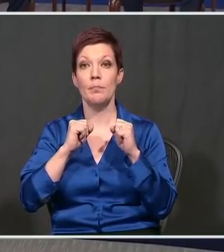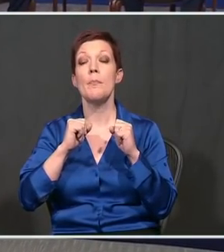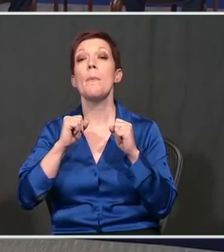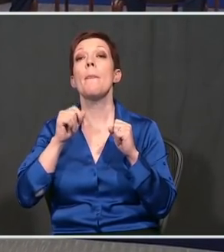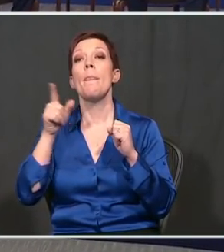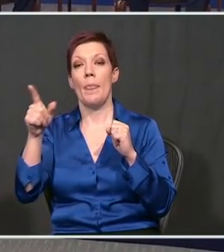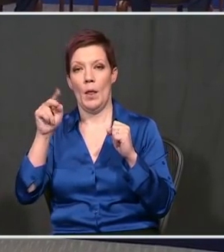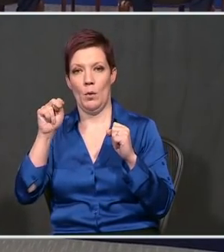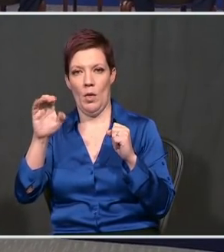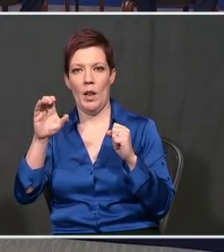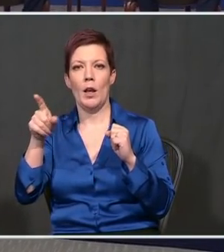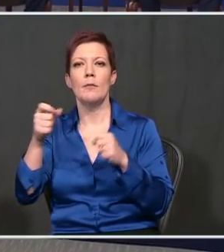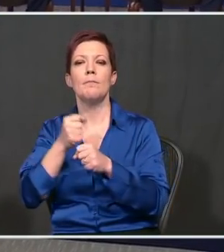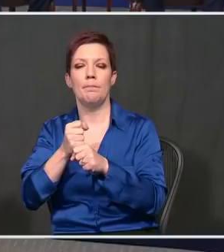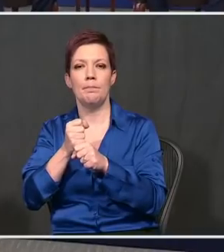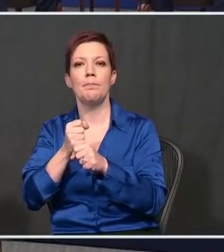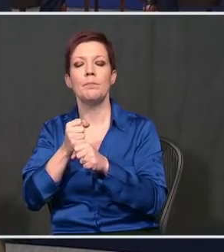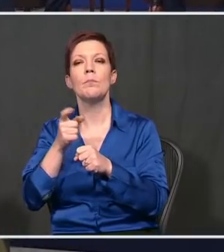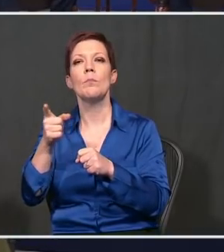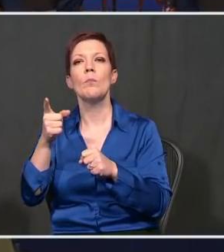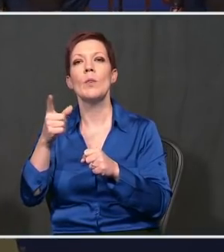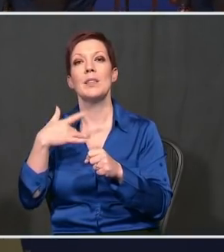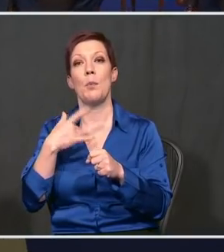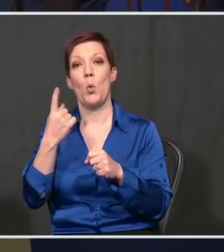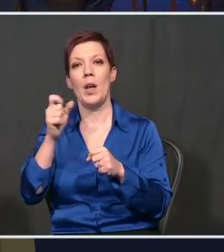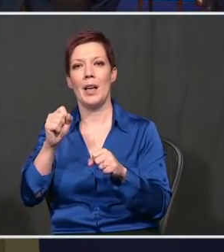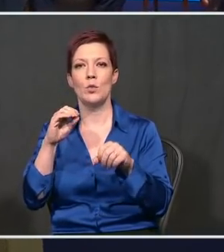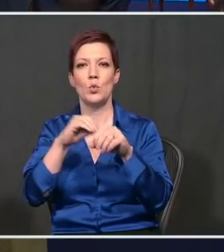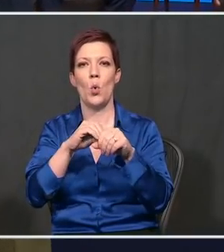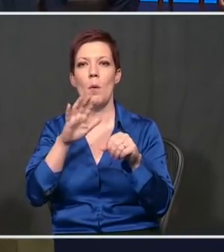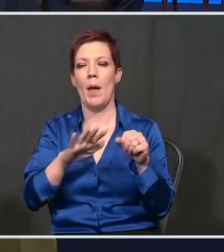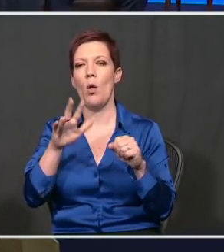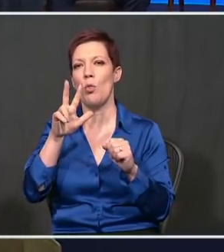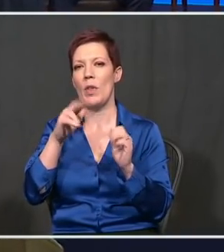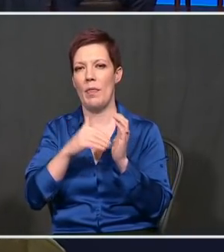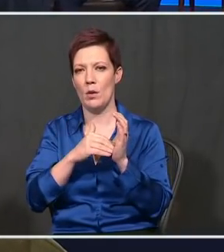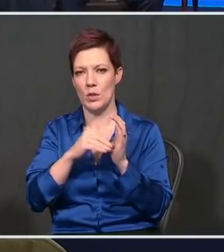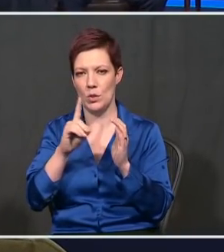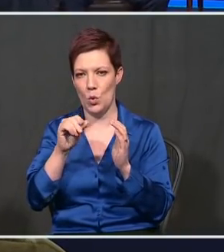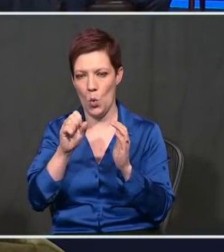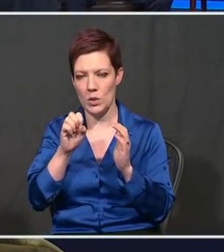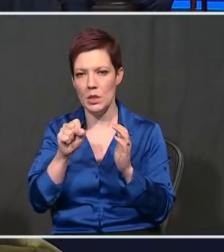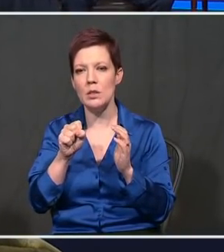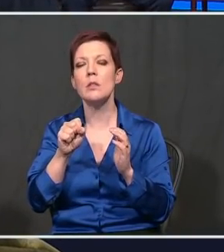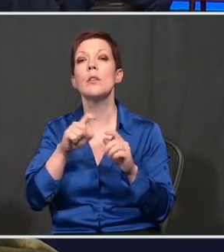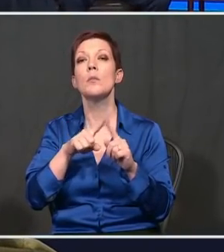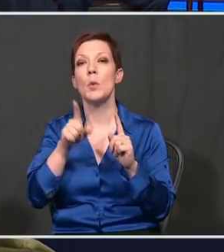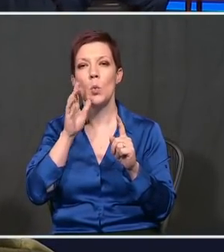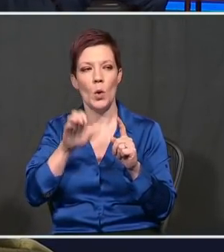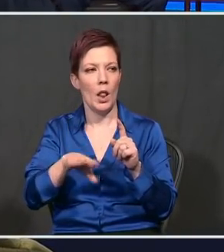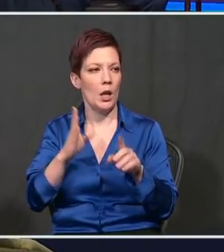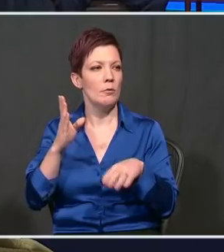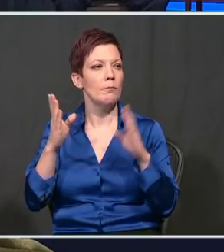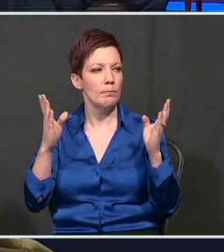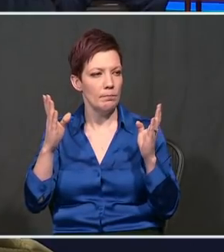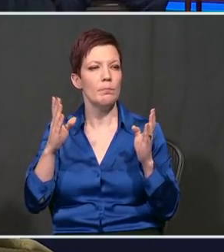you could store up to about 300,000 doses. And I will keep it safe and just open up so you can get a sense of at least the scale